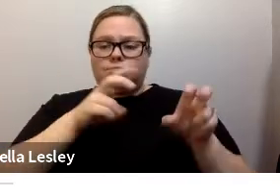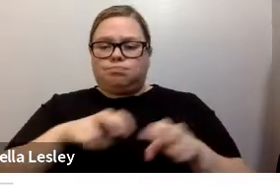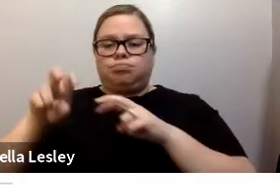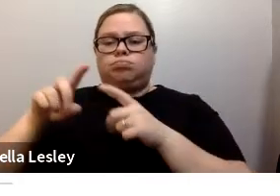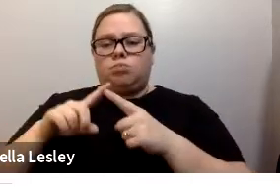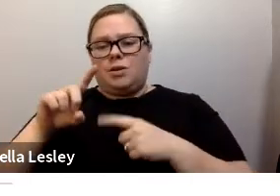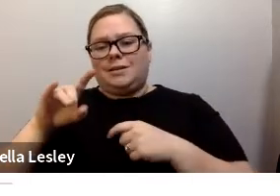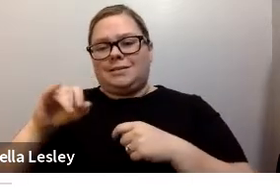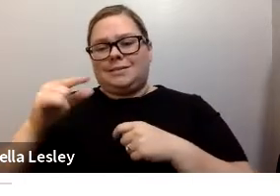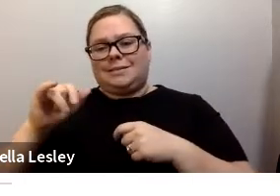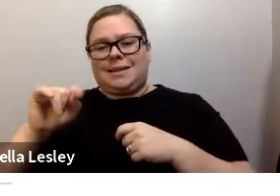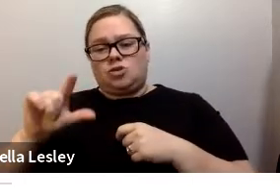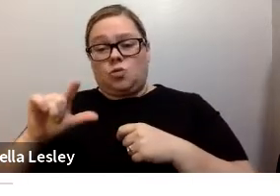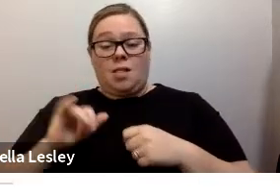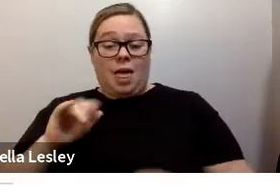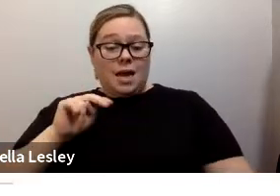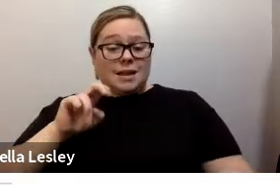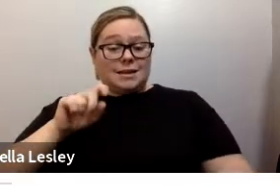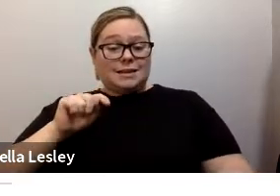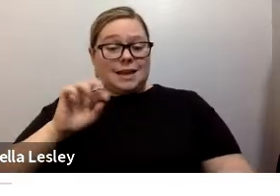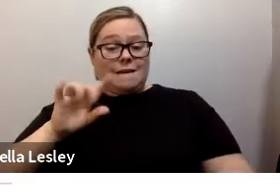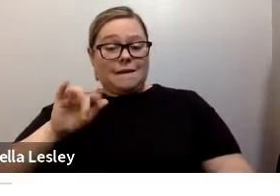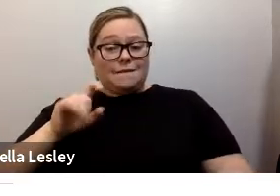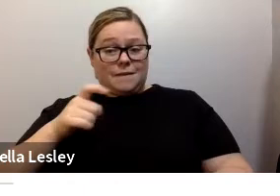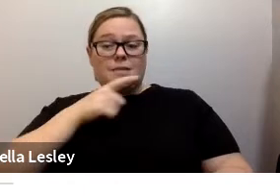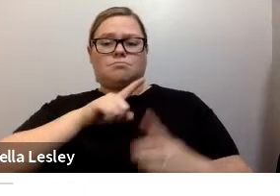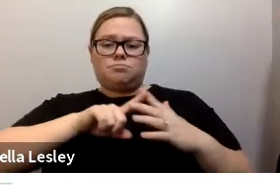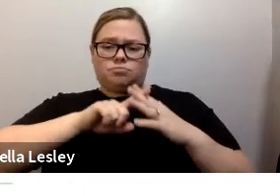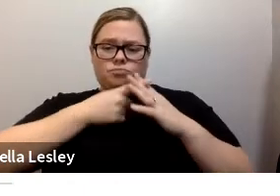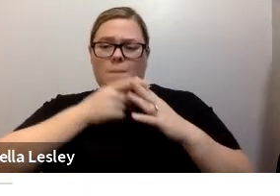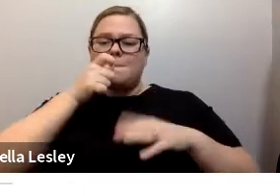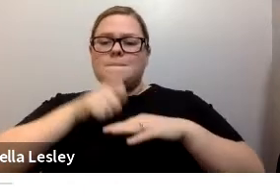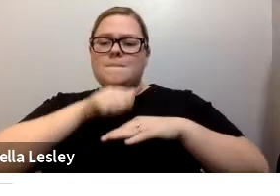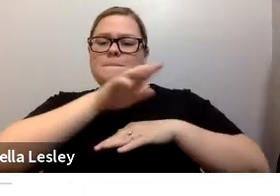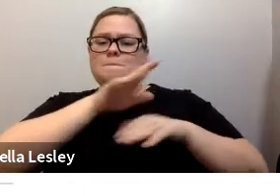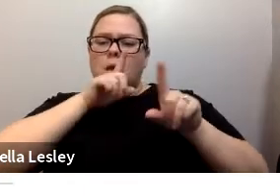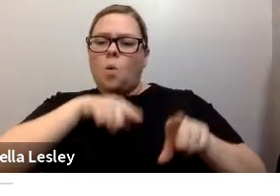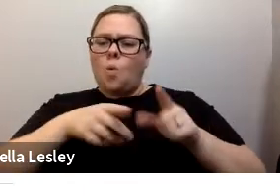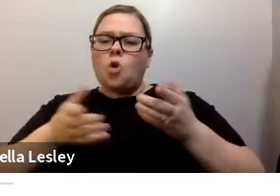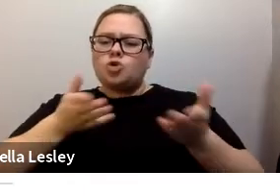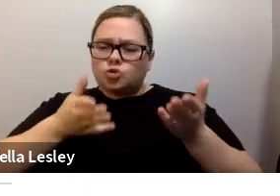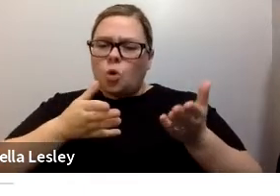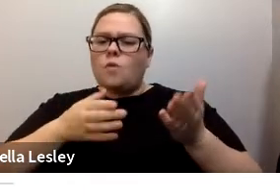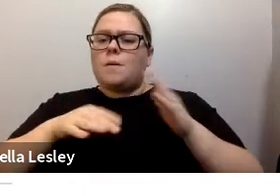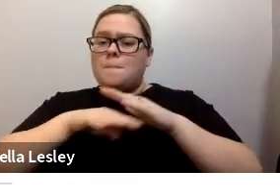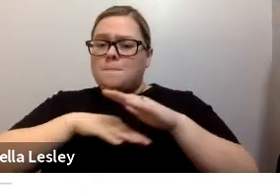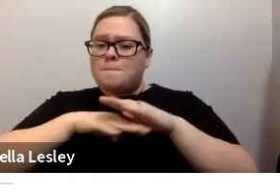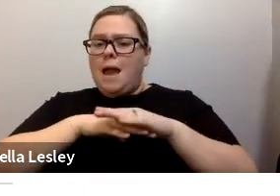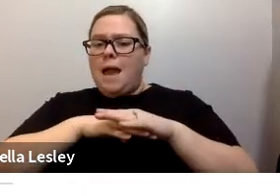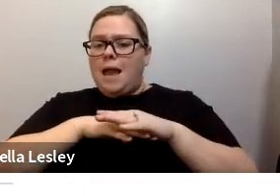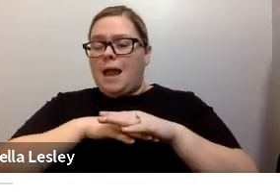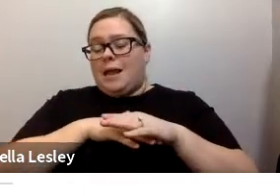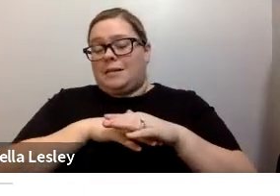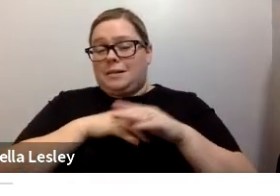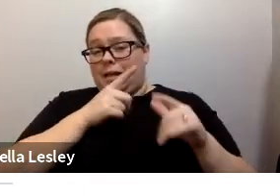take just Netflix, for example, they started as a mail order service. You know, they basically went after Blockbuster,